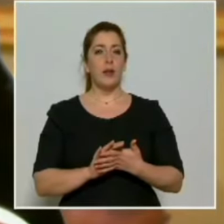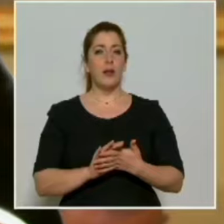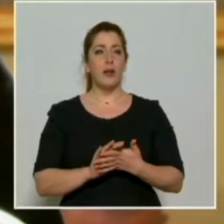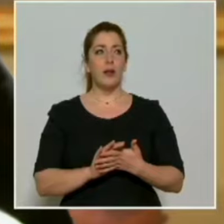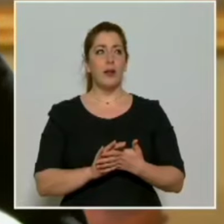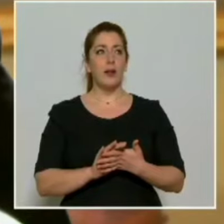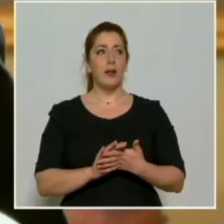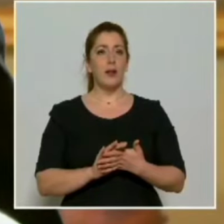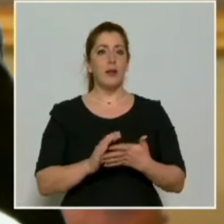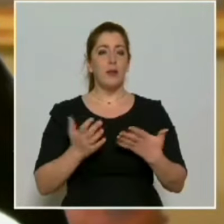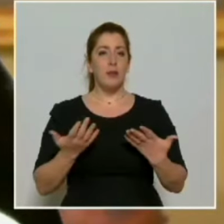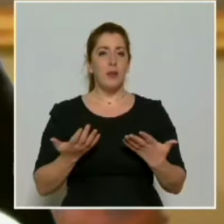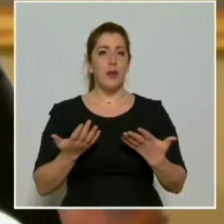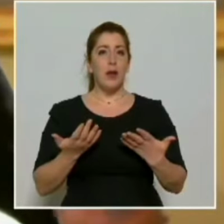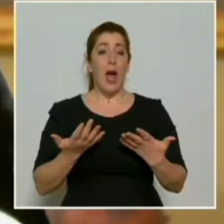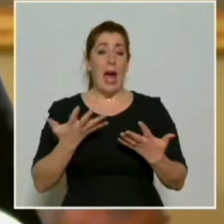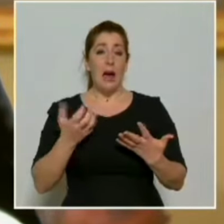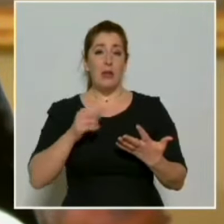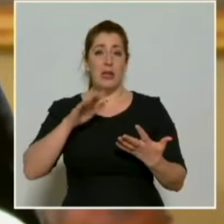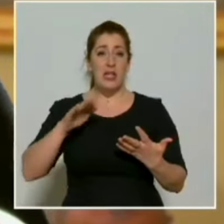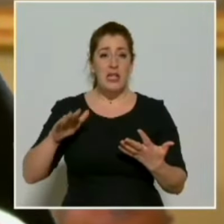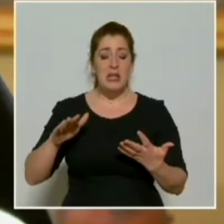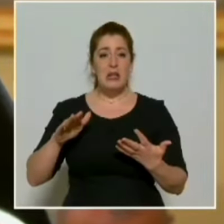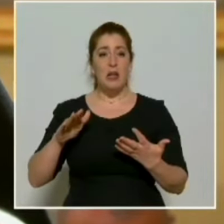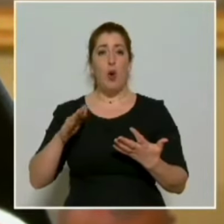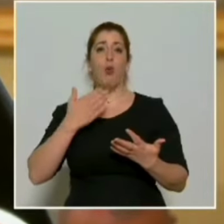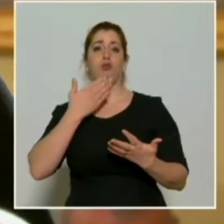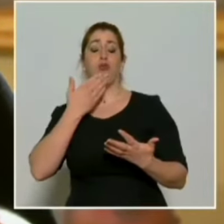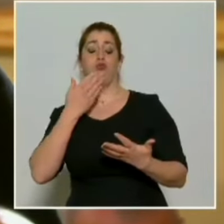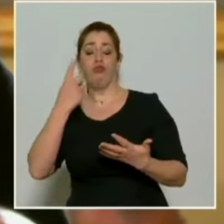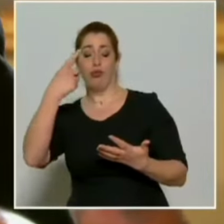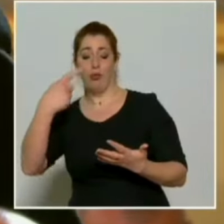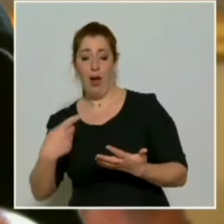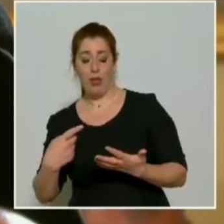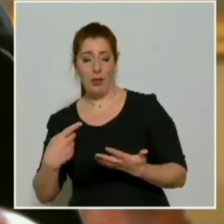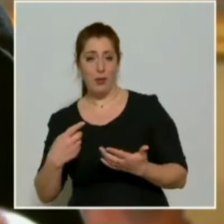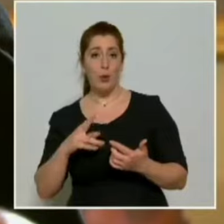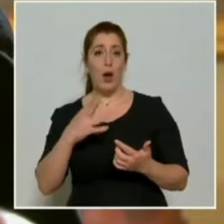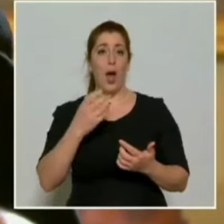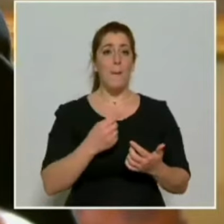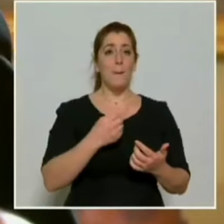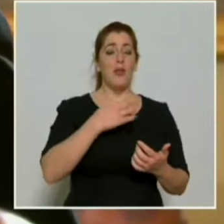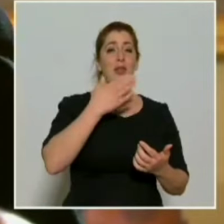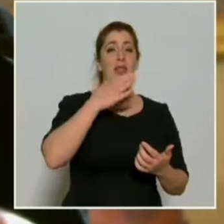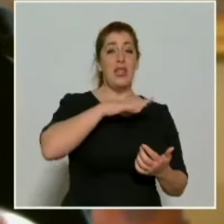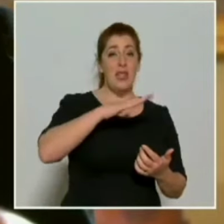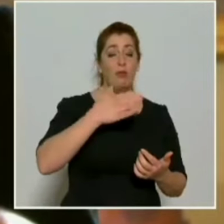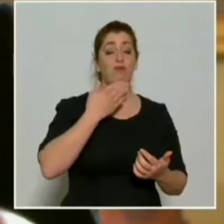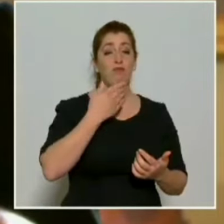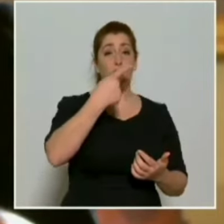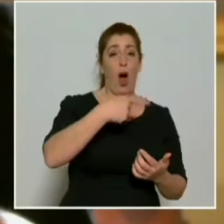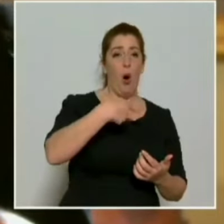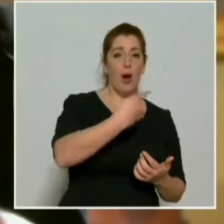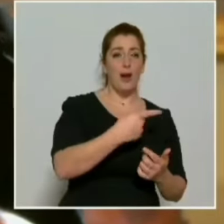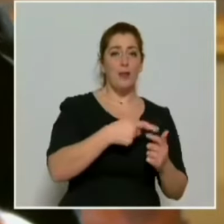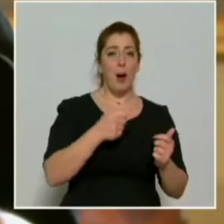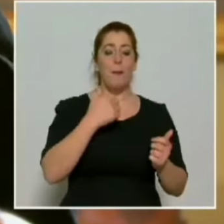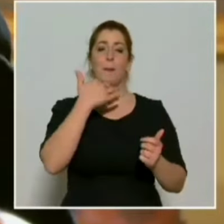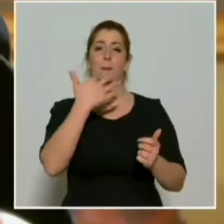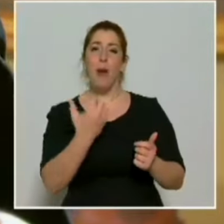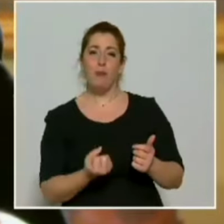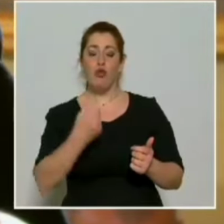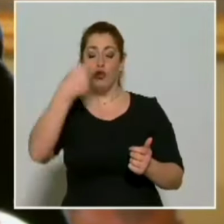ħadd jaqbel fu dan u lieħor jaqblu fu lieħor. Imma m'hemmx xi ħaġa li huwa jew ġurnata